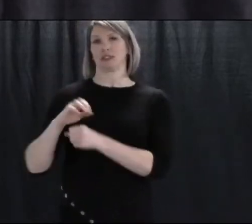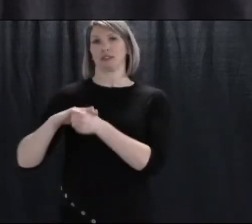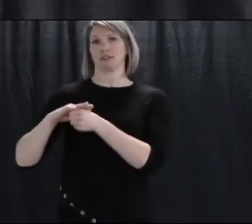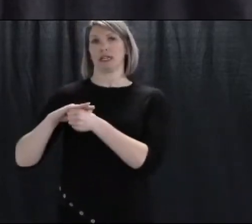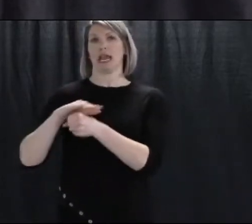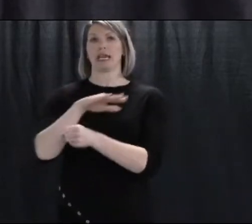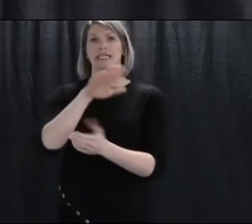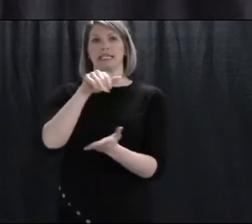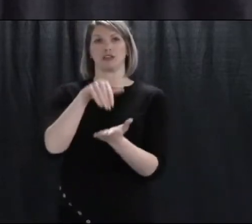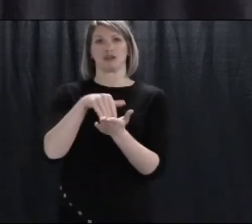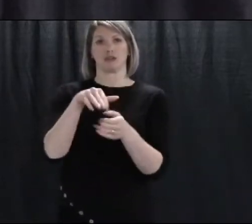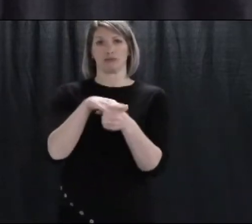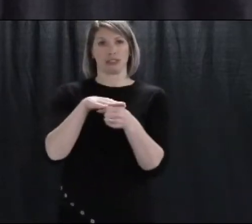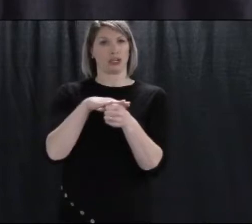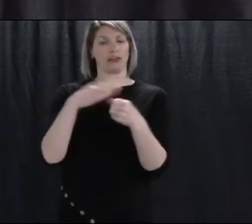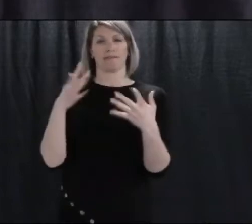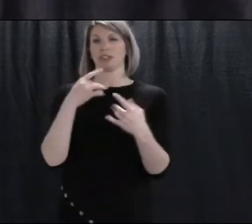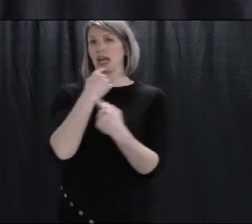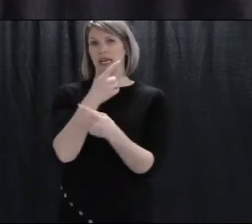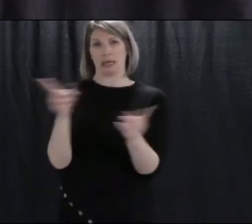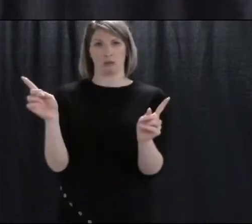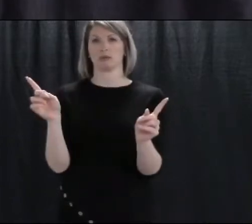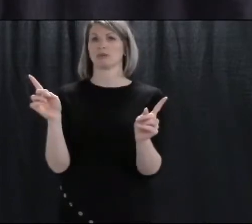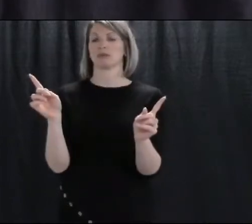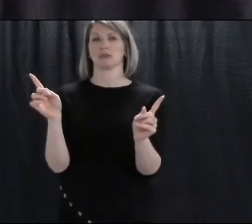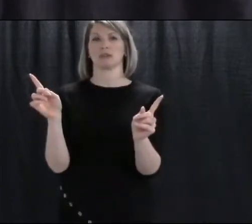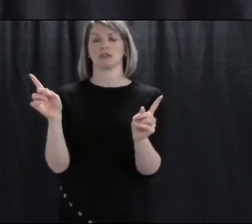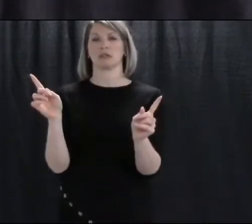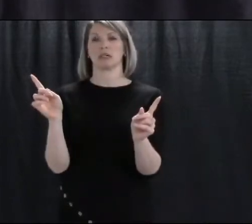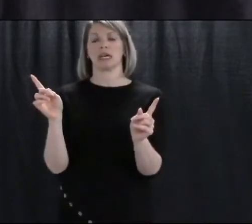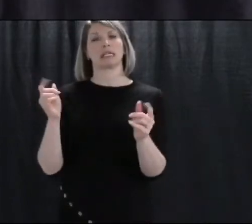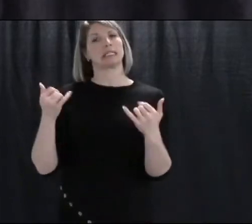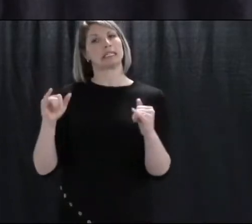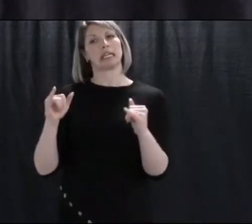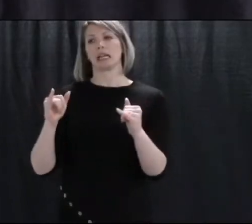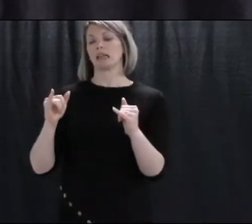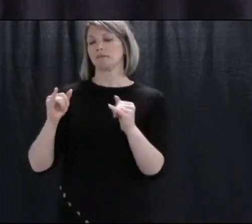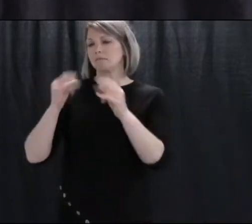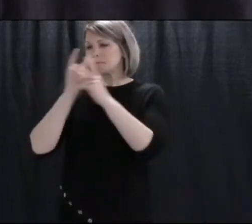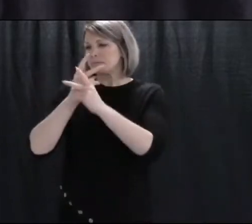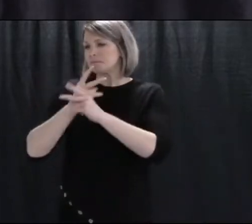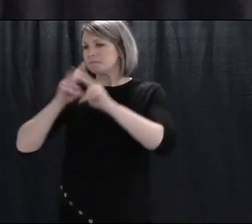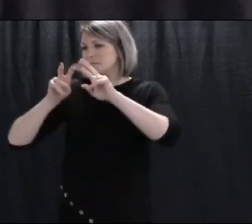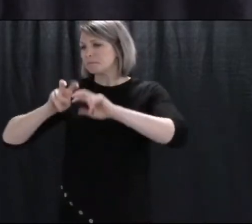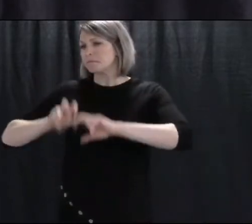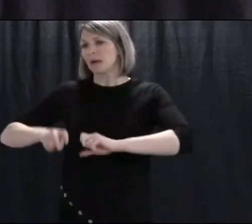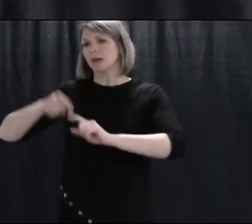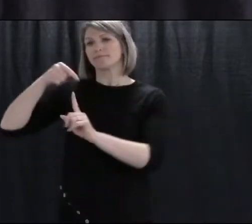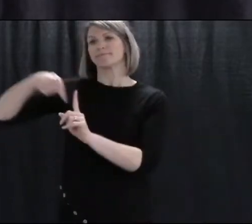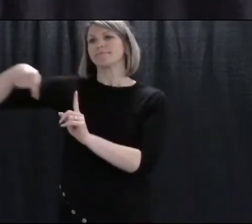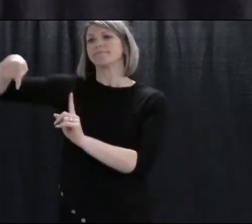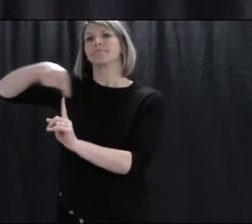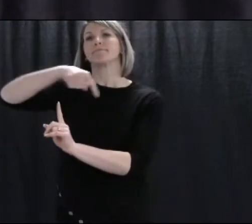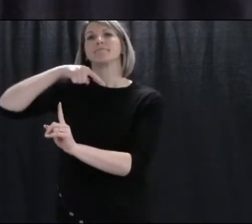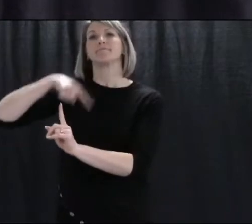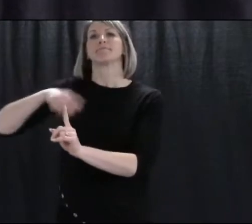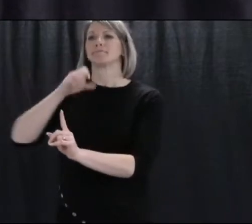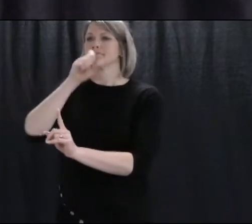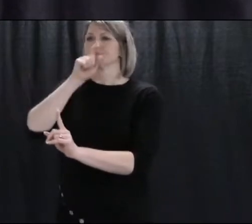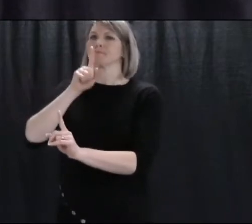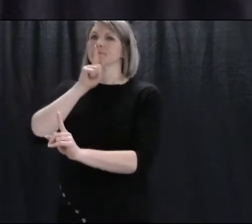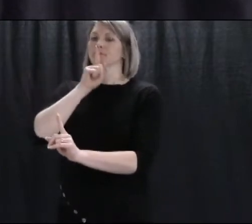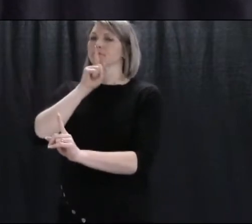and Central. At the moment, we're not, the investigation is ongoing, so we won't be releasing any further